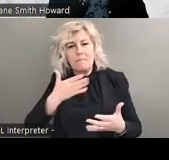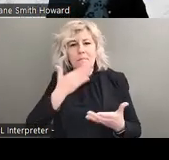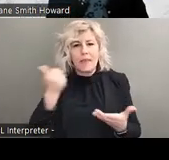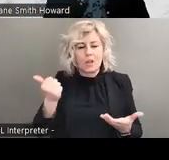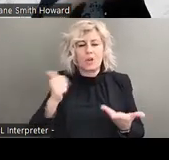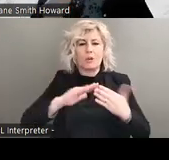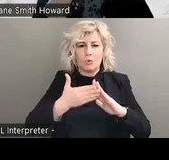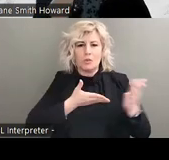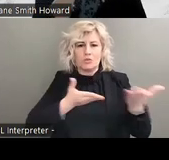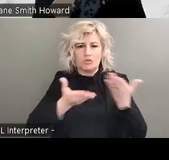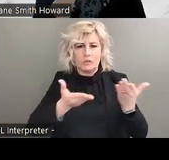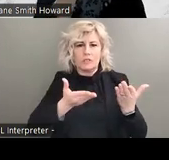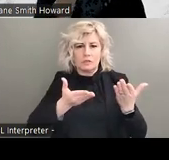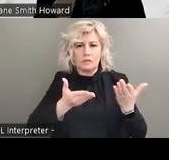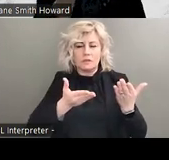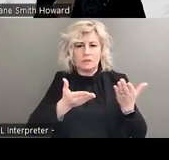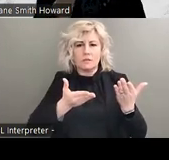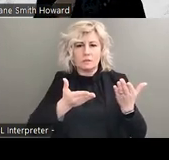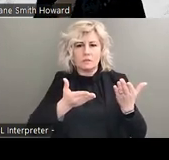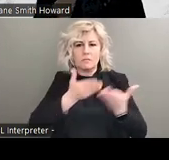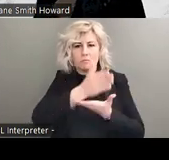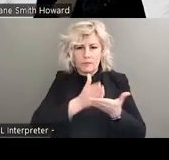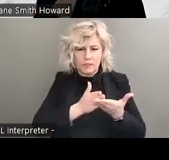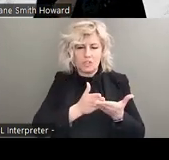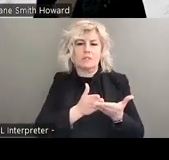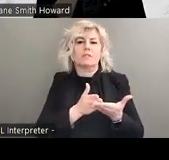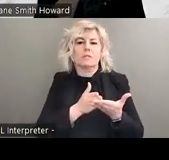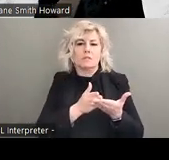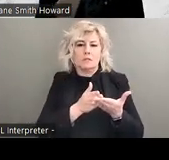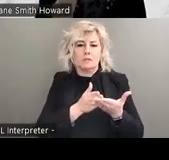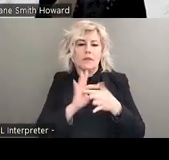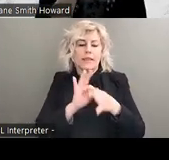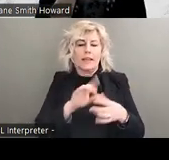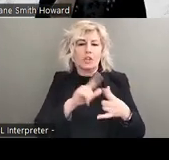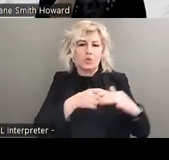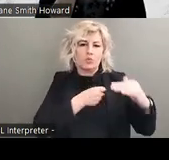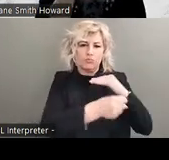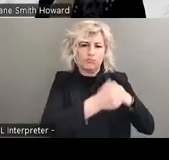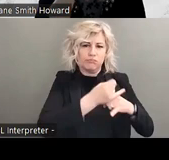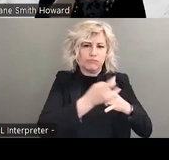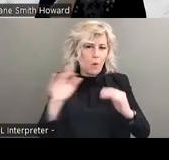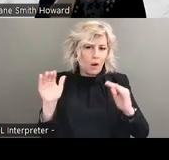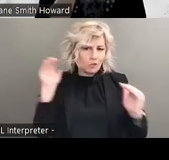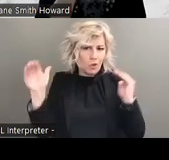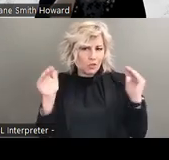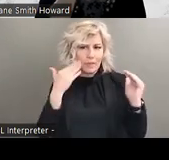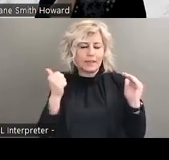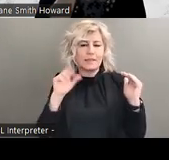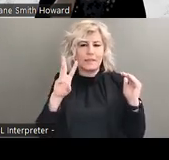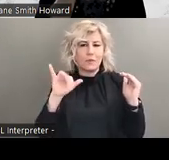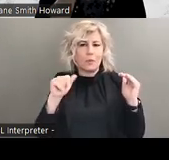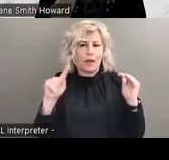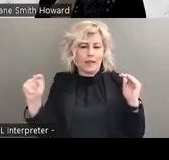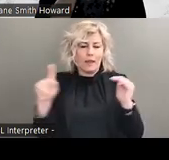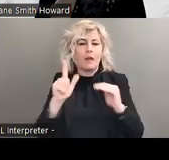community service provision in terms of institutionalization for adults because of the Wyatt lawsuit than we have